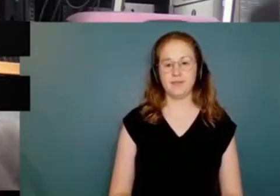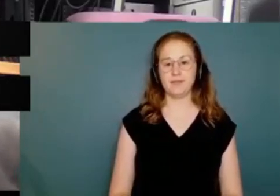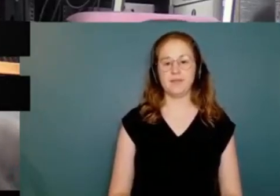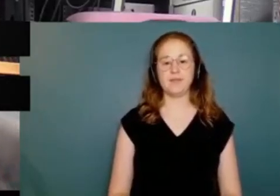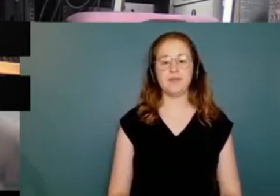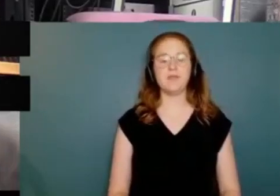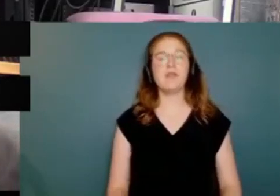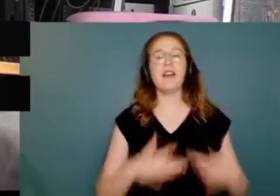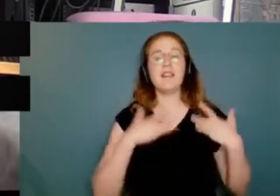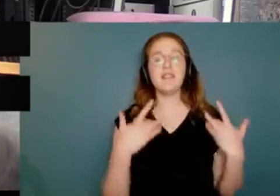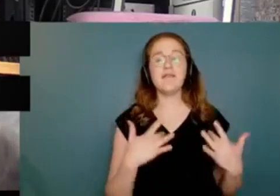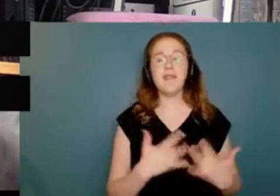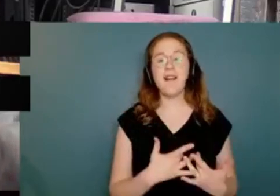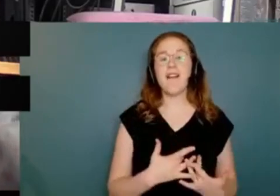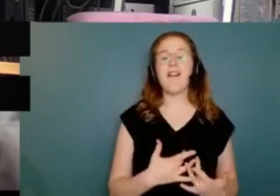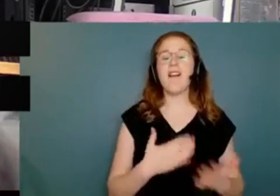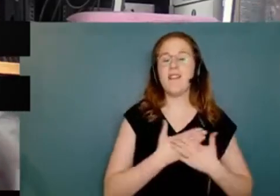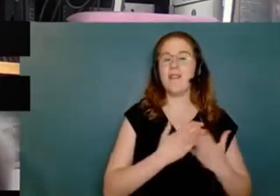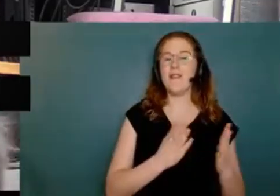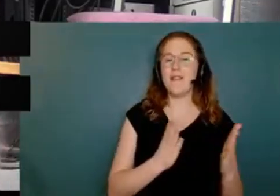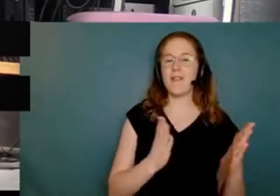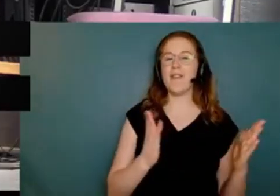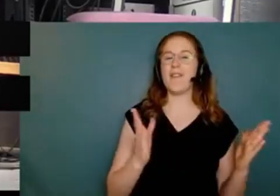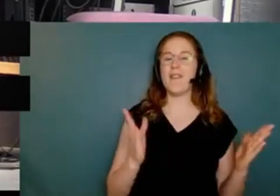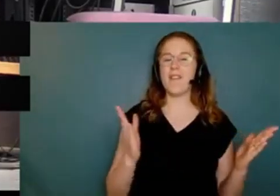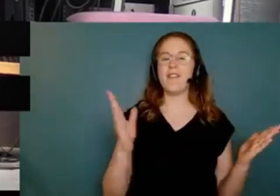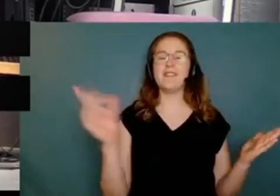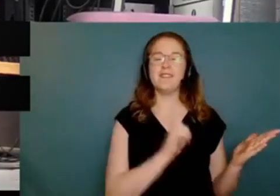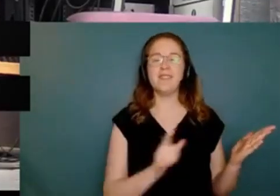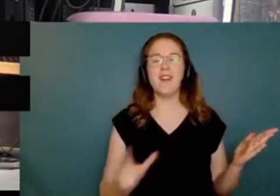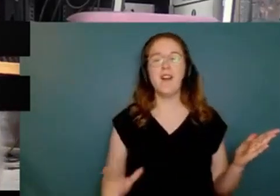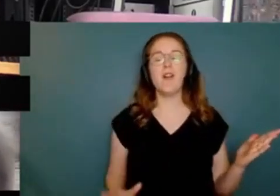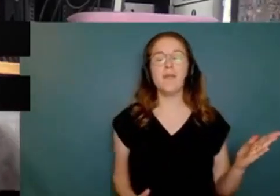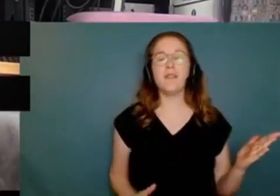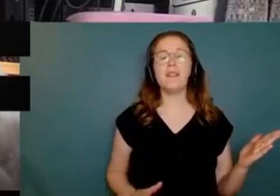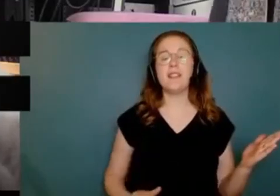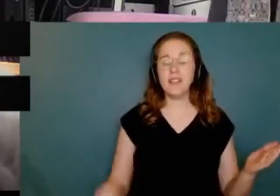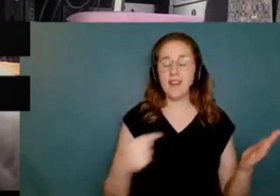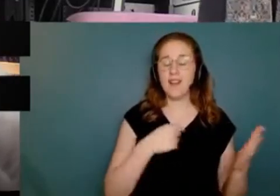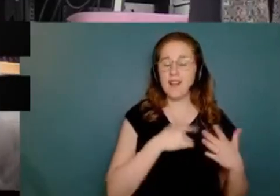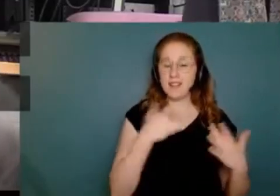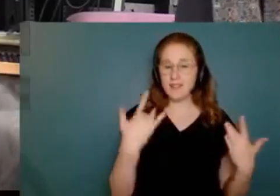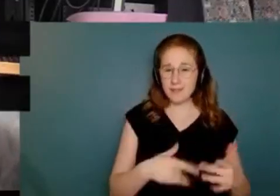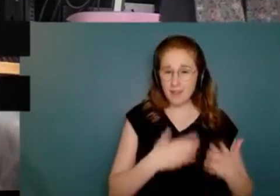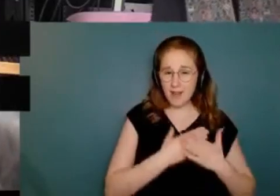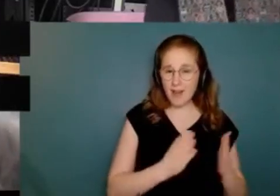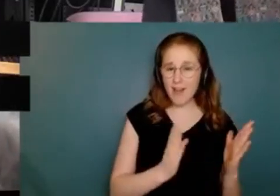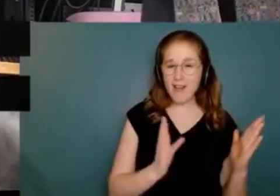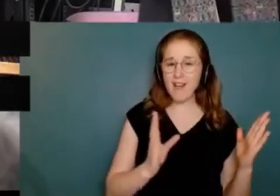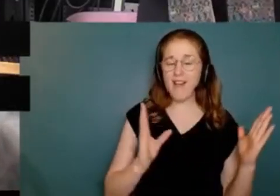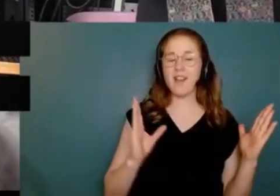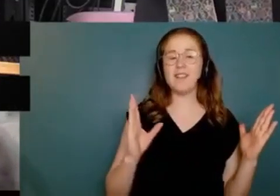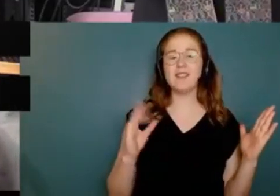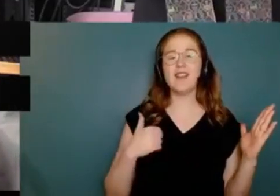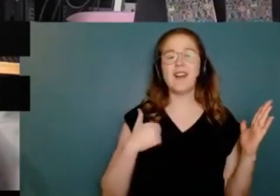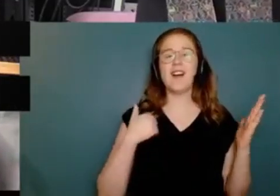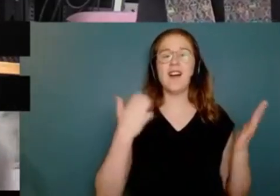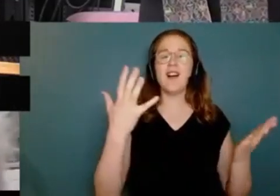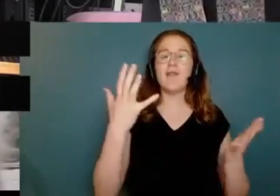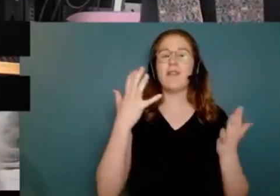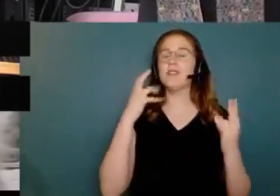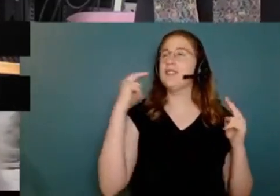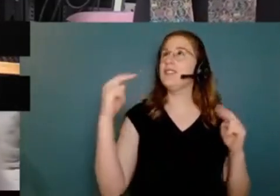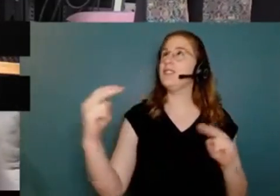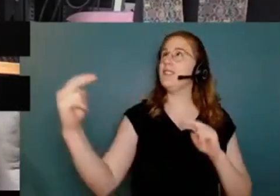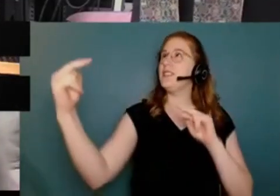Open the eyes of my heart, Lord. Open the eyes of my heart. I want